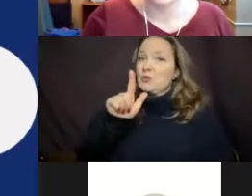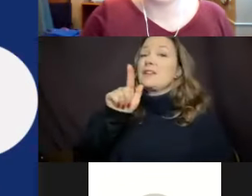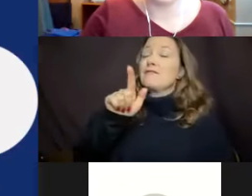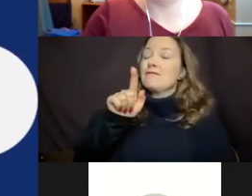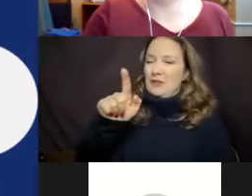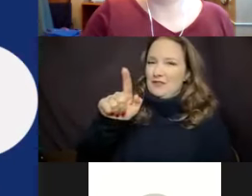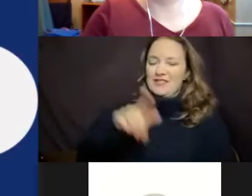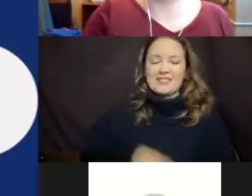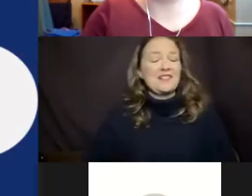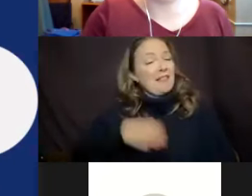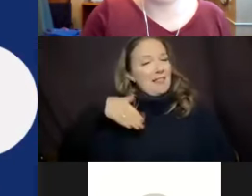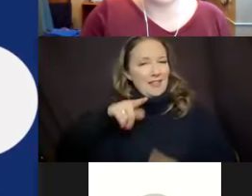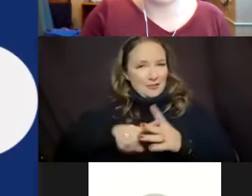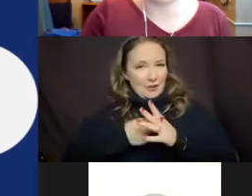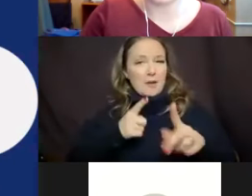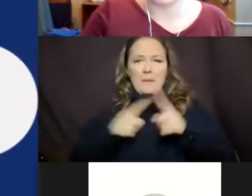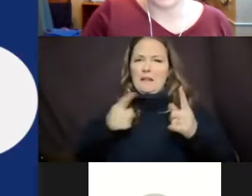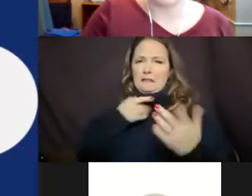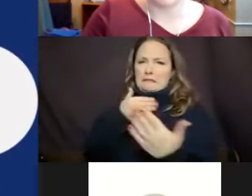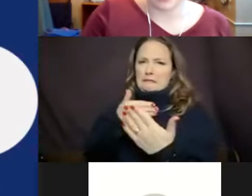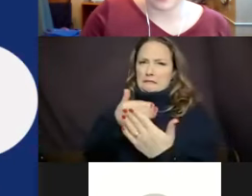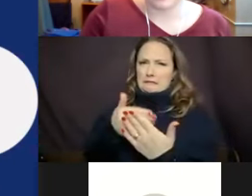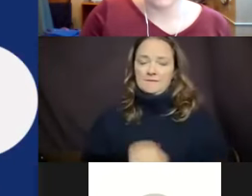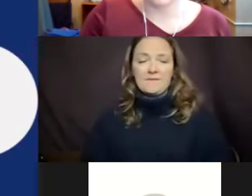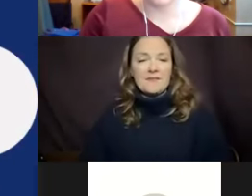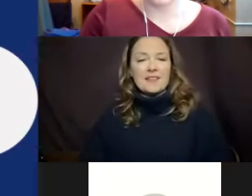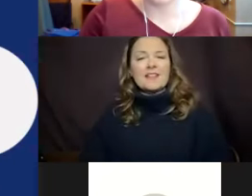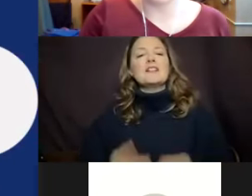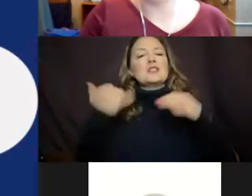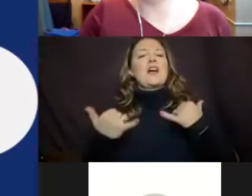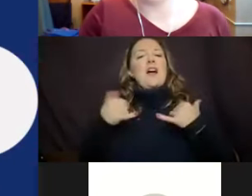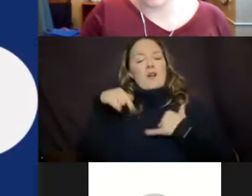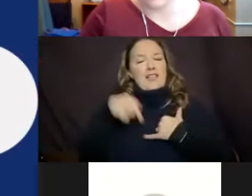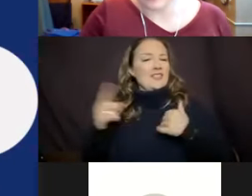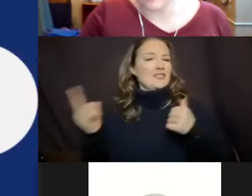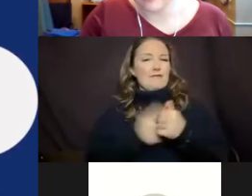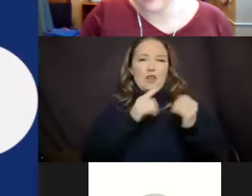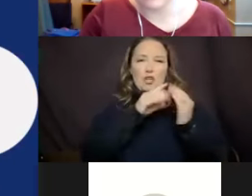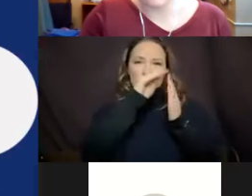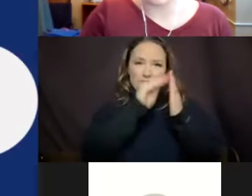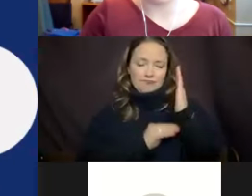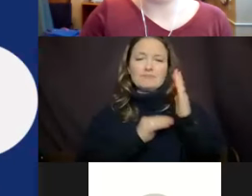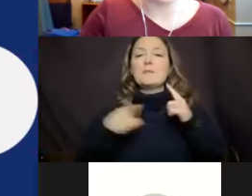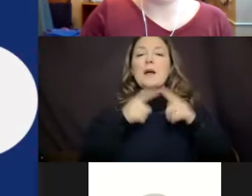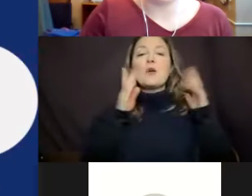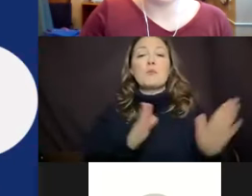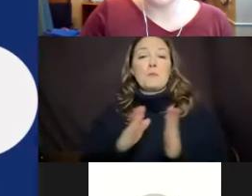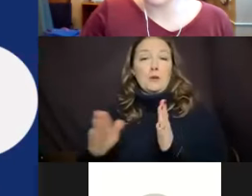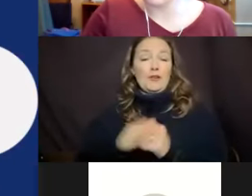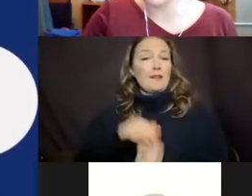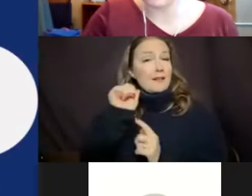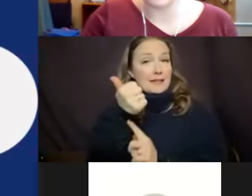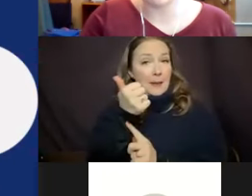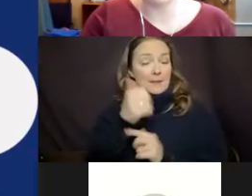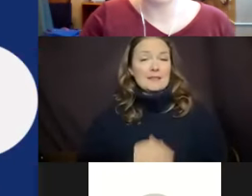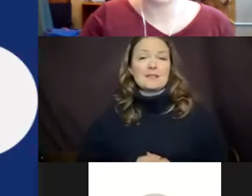ready. So this prompt is centered on preparing. We're going to take 10 minutes. And